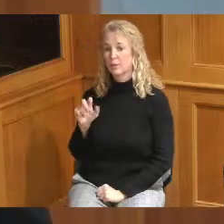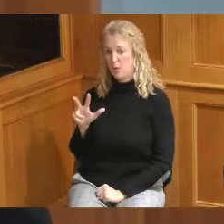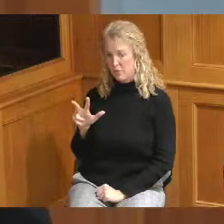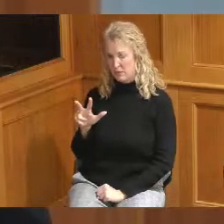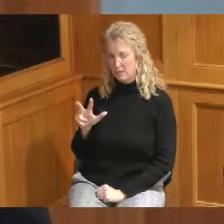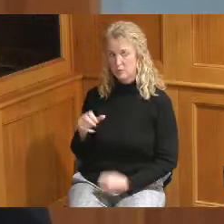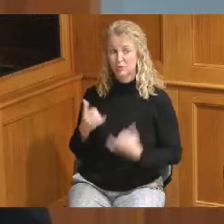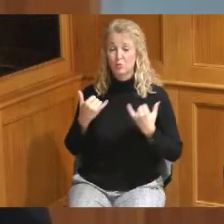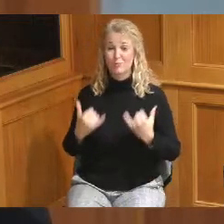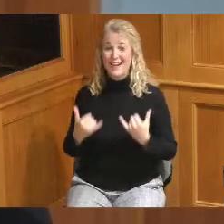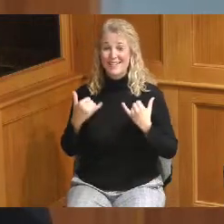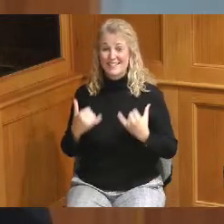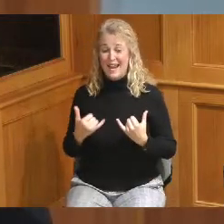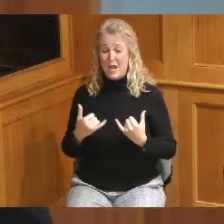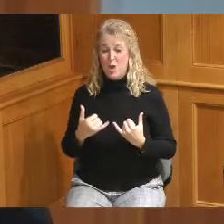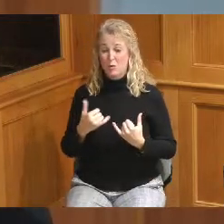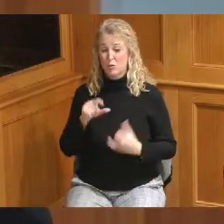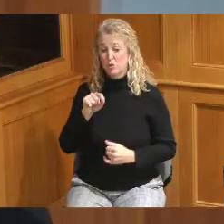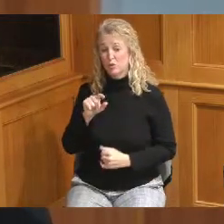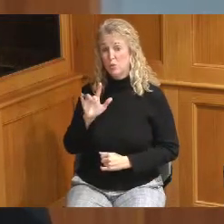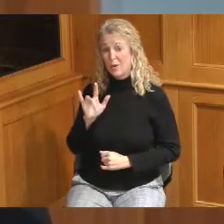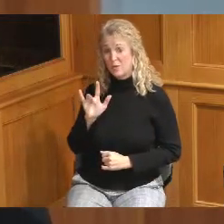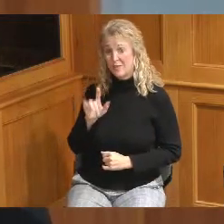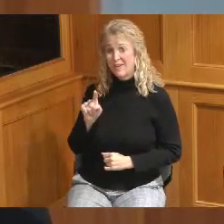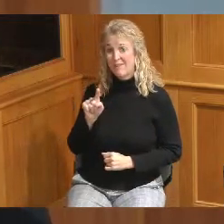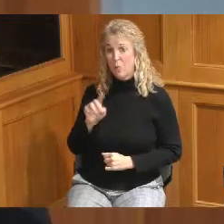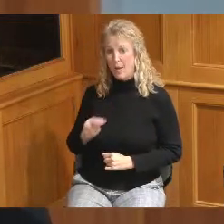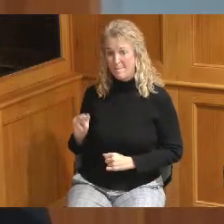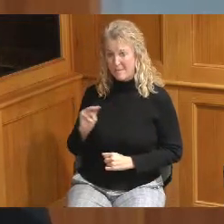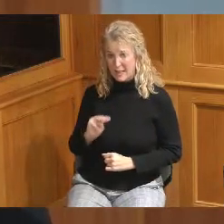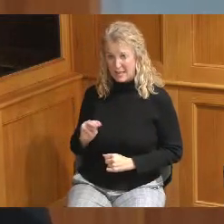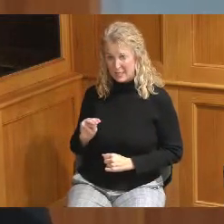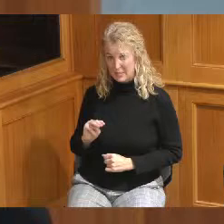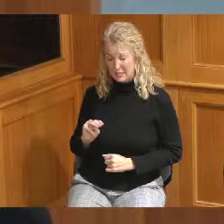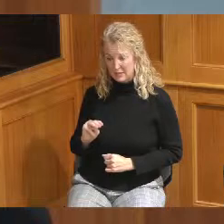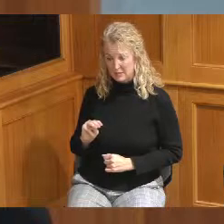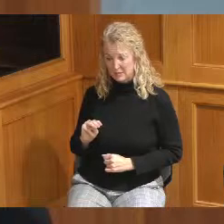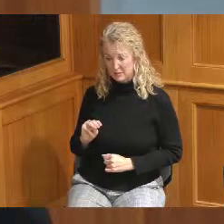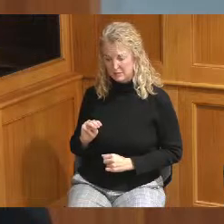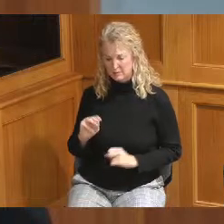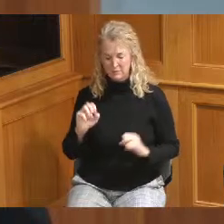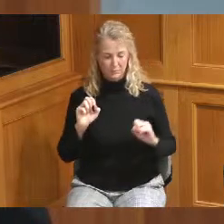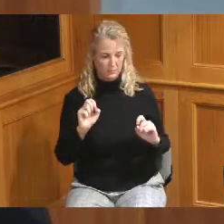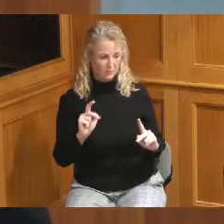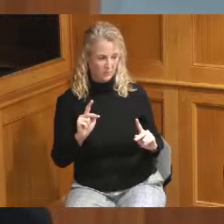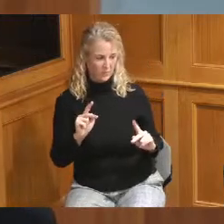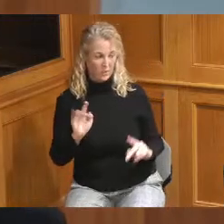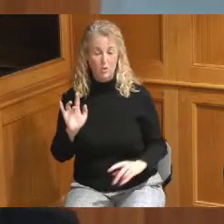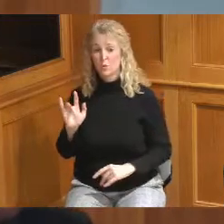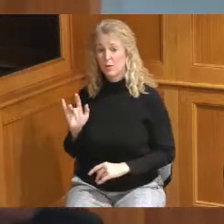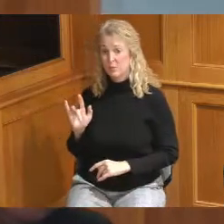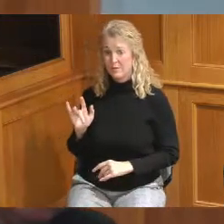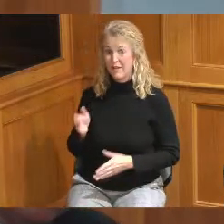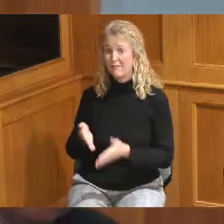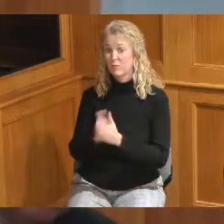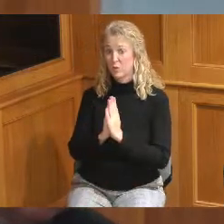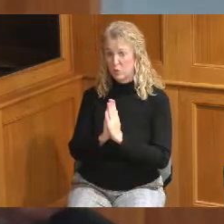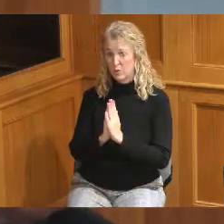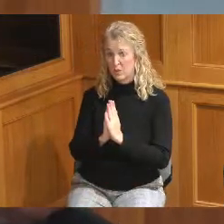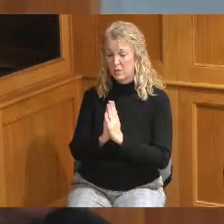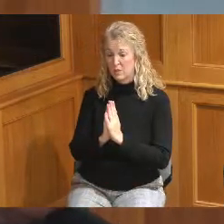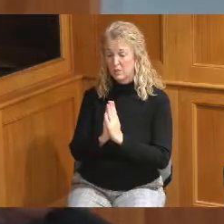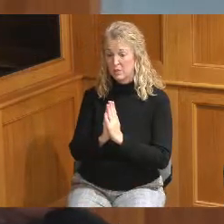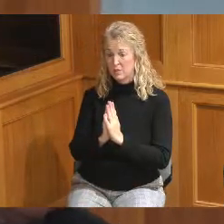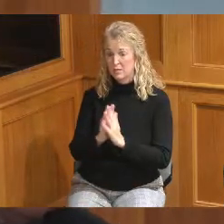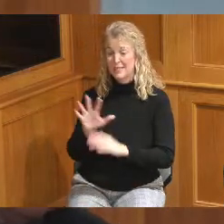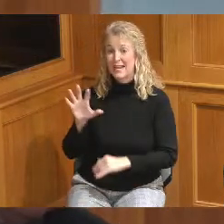3.3. Currently, the current budget is about $1 million So for these services for 2025's request, yeah. And with your $50